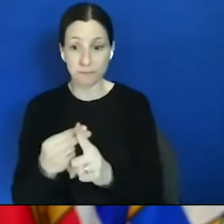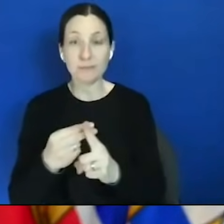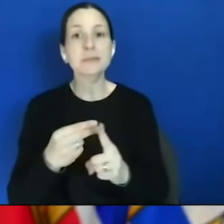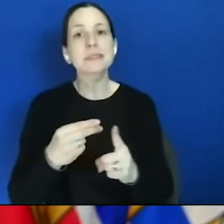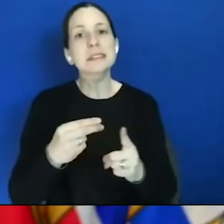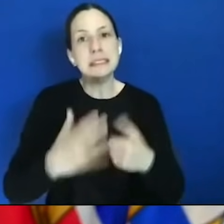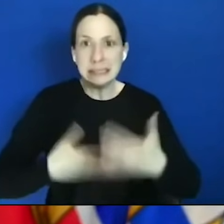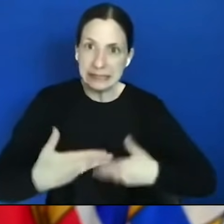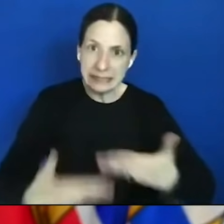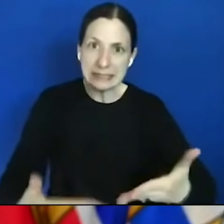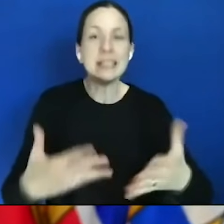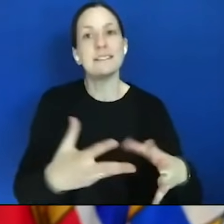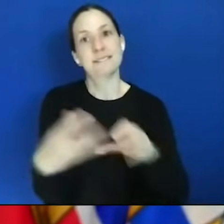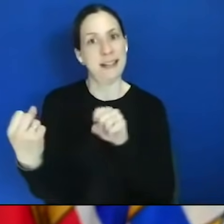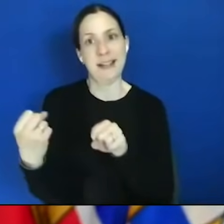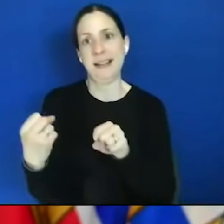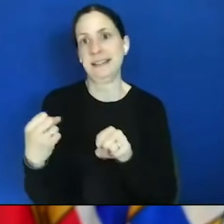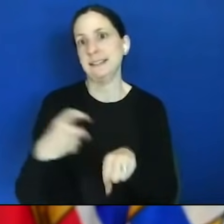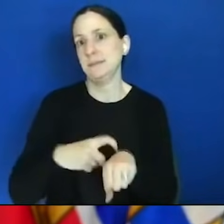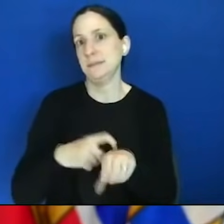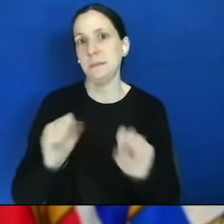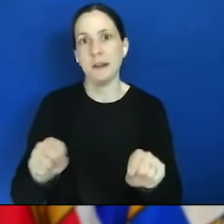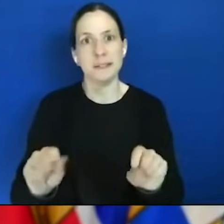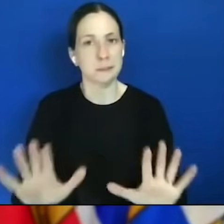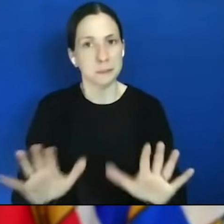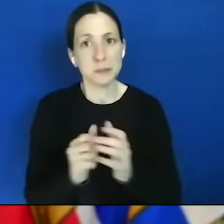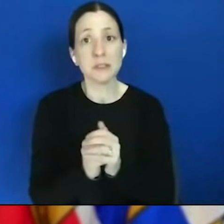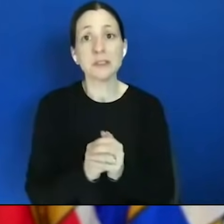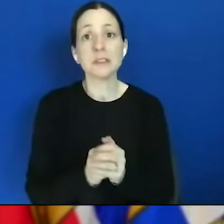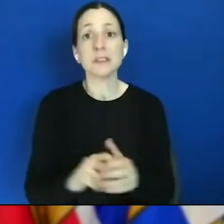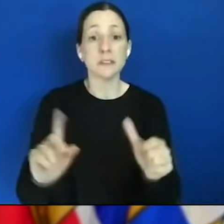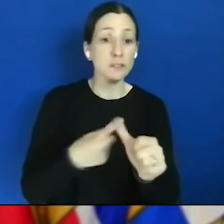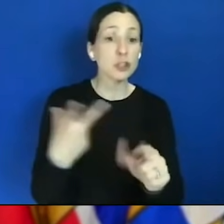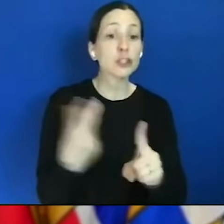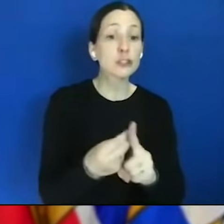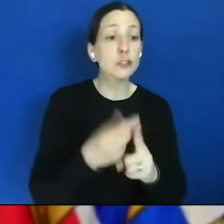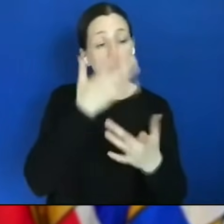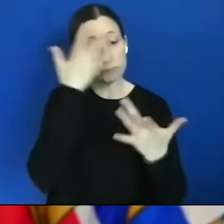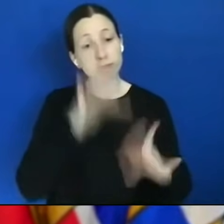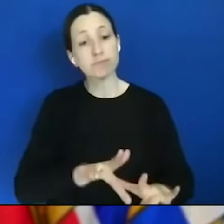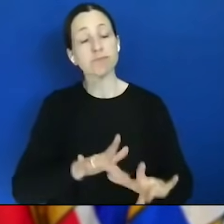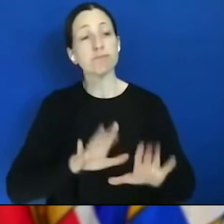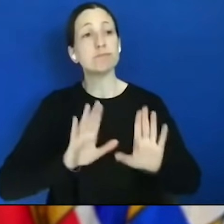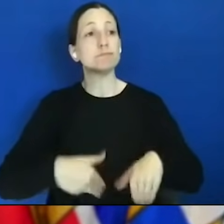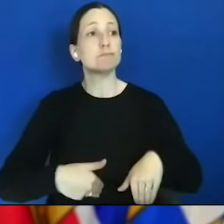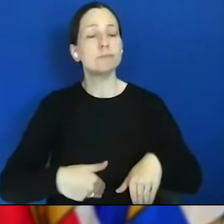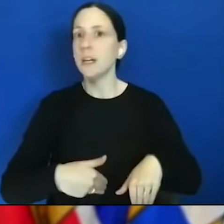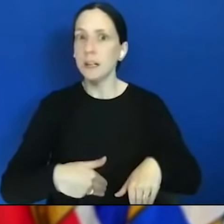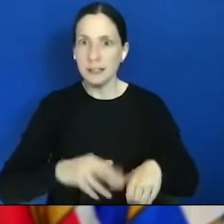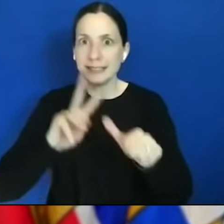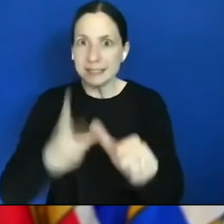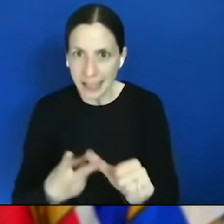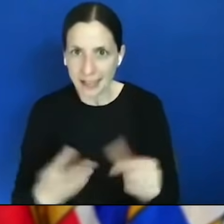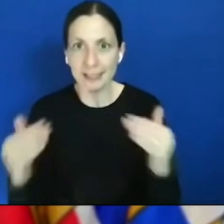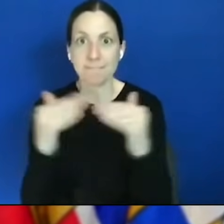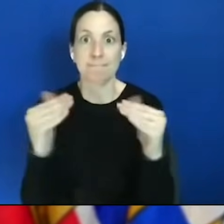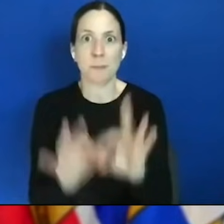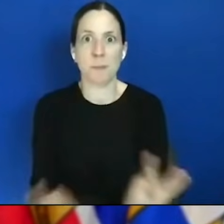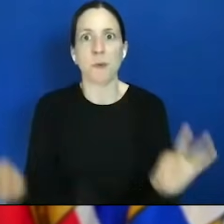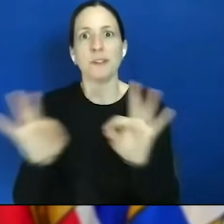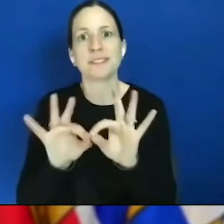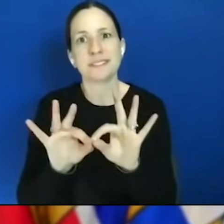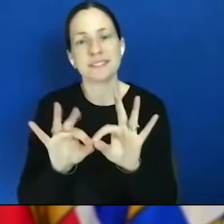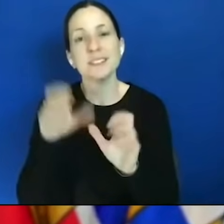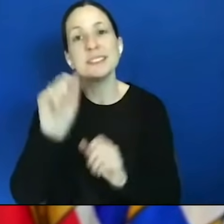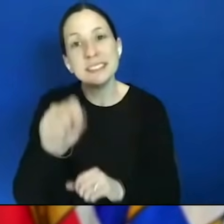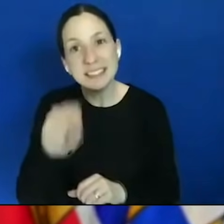possible. Your second dose is just as important as the first dose. So yes, it is important that you get